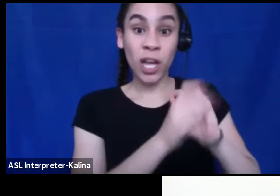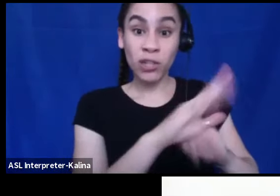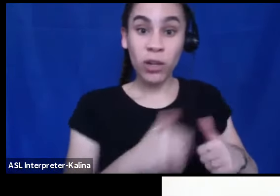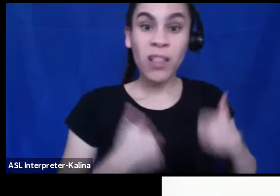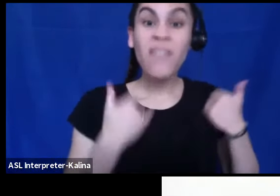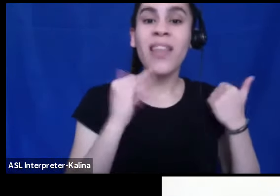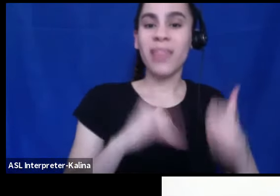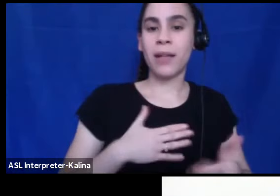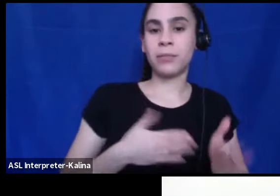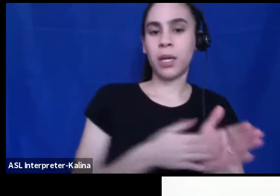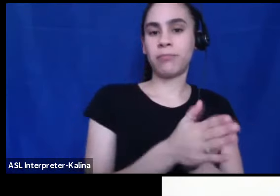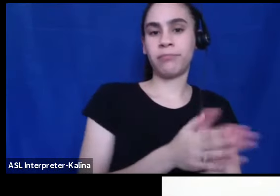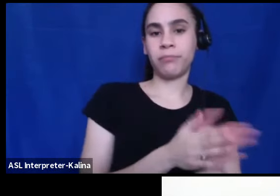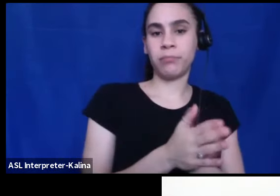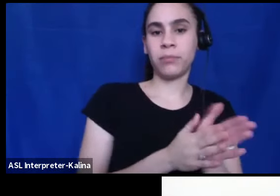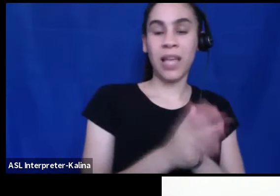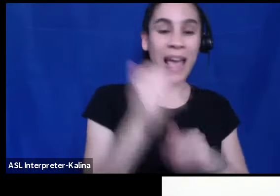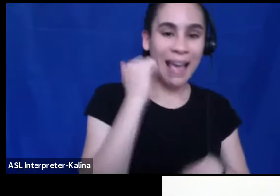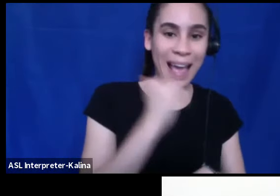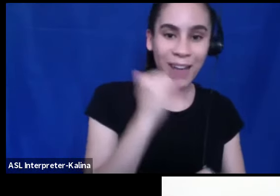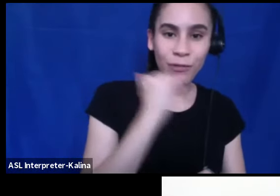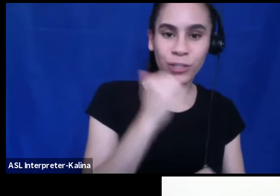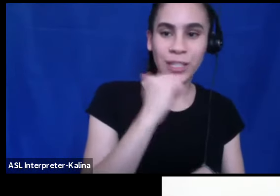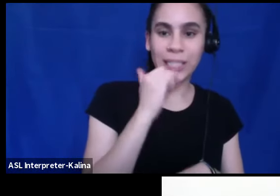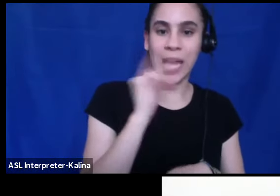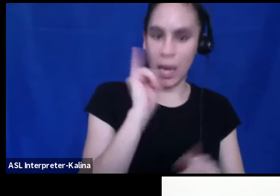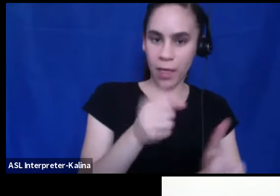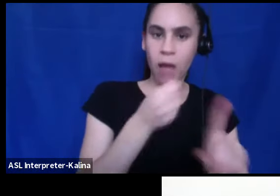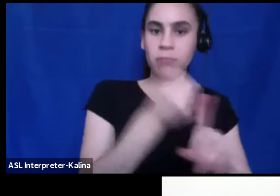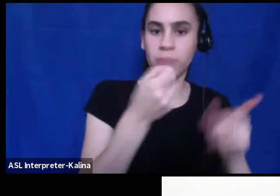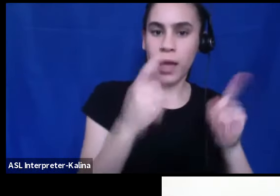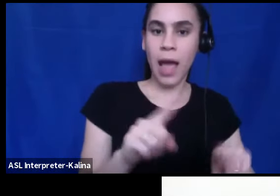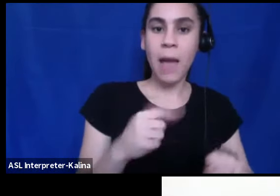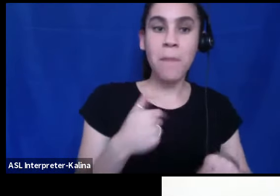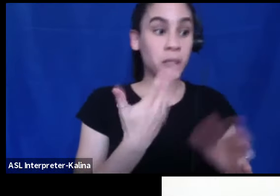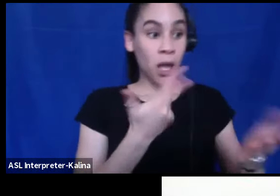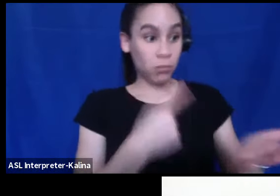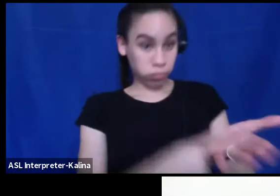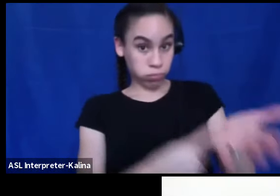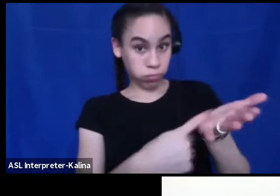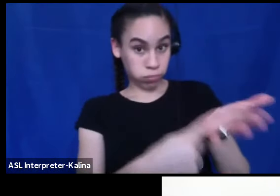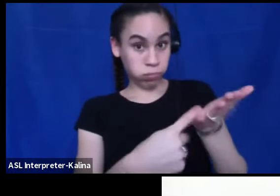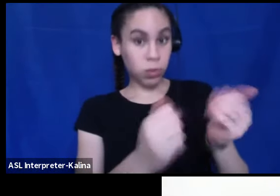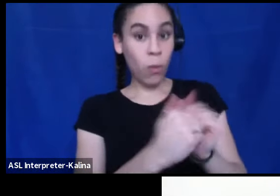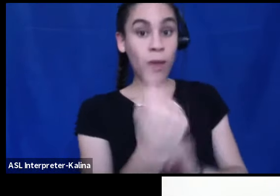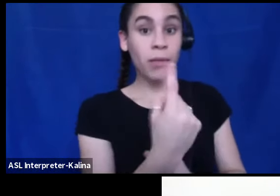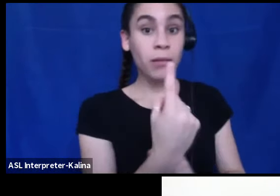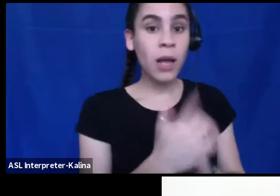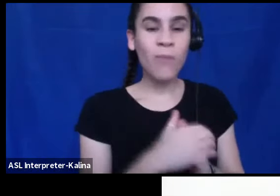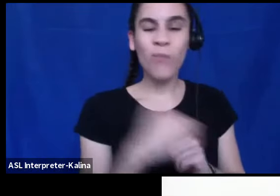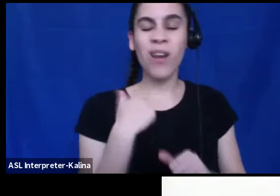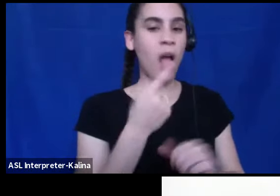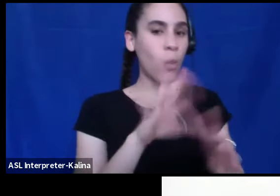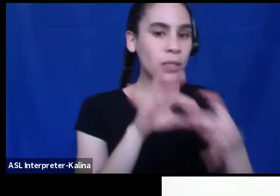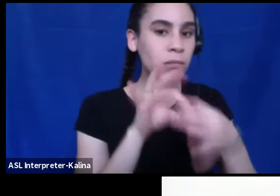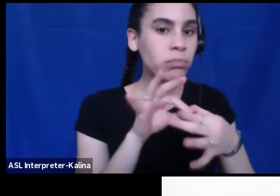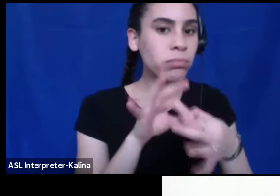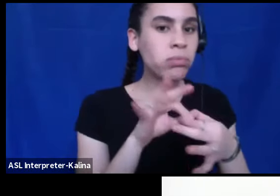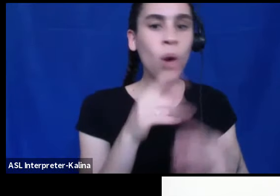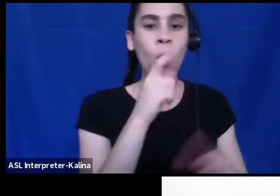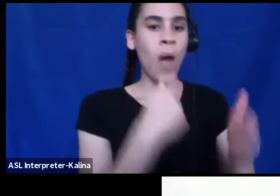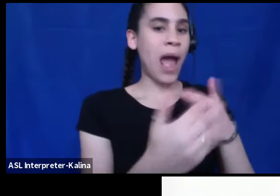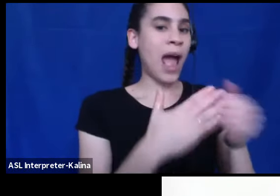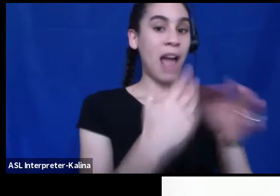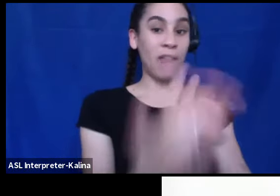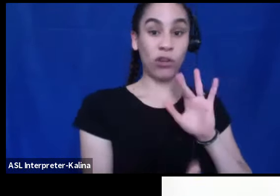me. Every day that happens, right? I have a conversation. I always connect with people. Whoever wants to reach out, I will